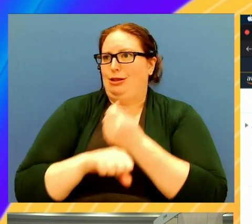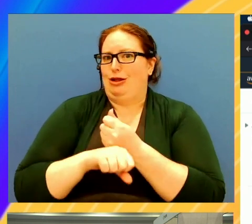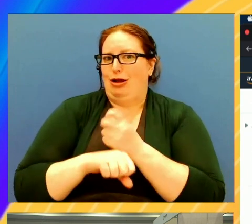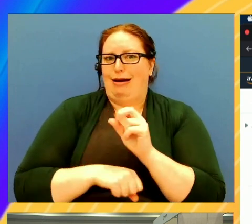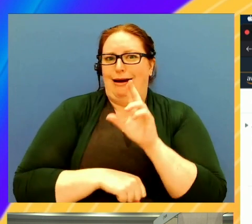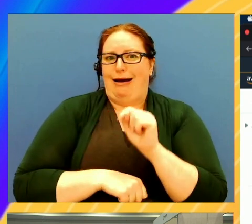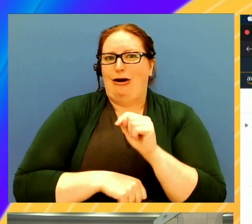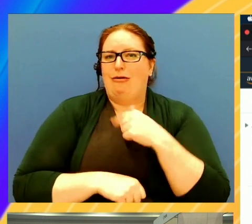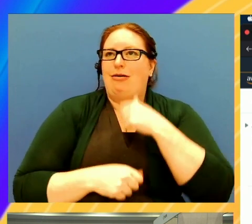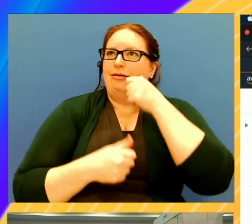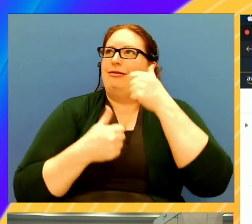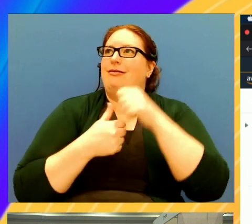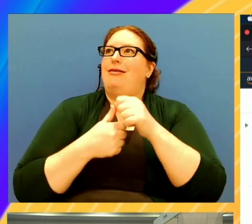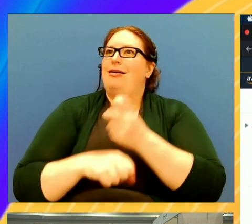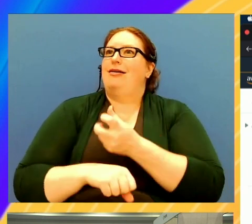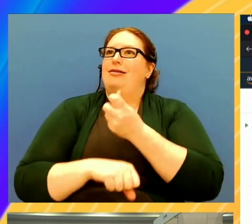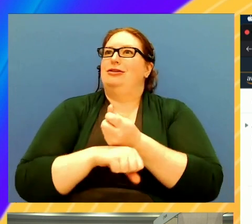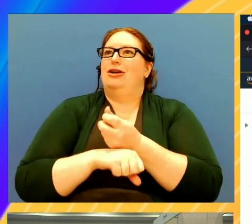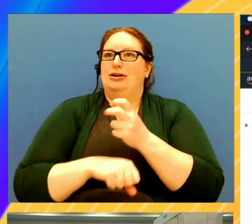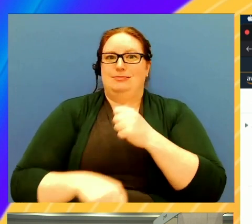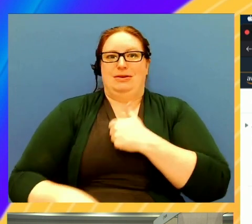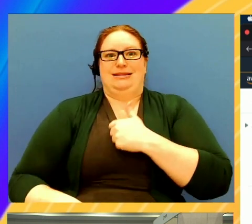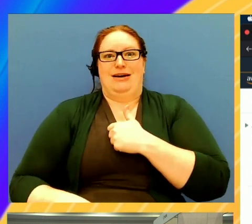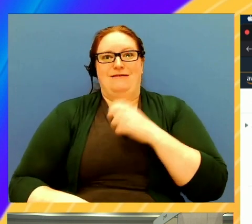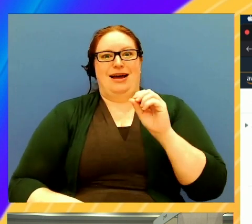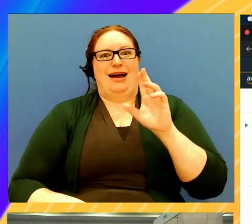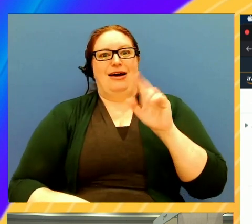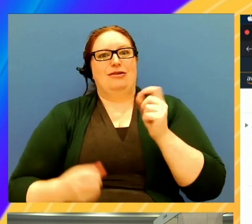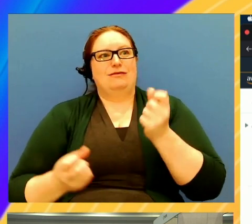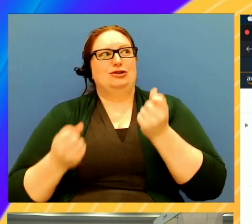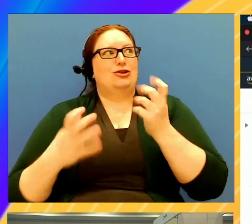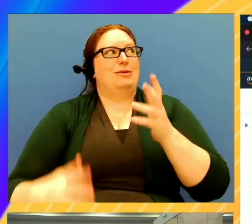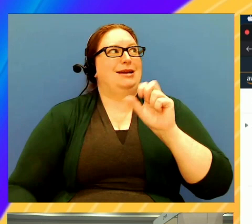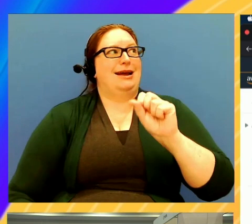about a time where I had locked myself out of so many S3 buckets on accident.